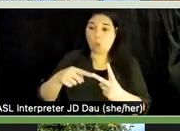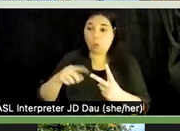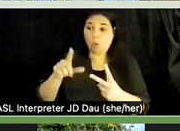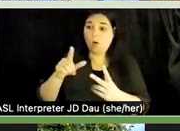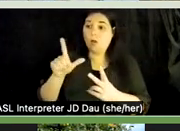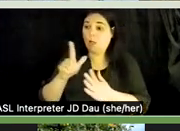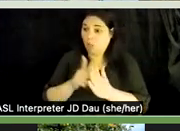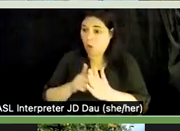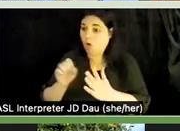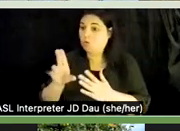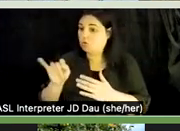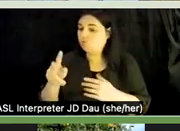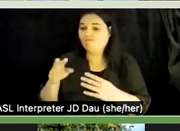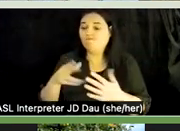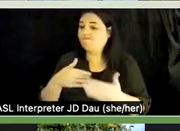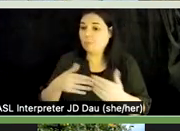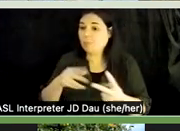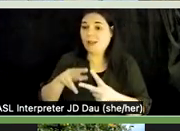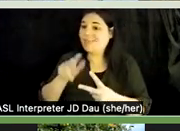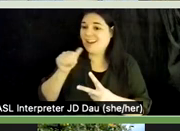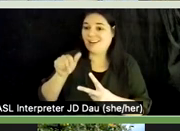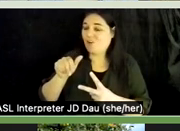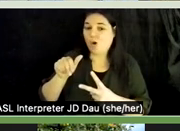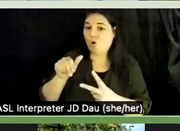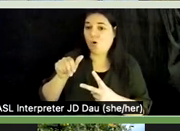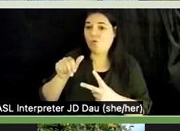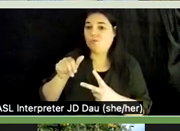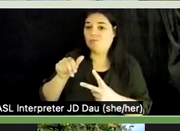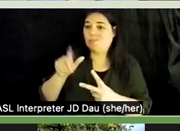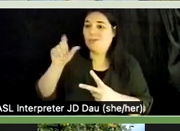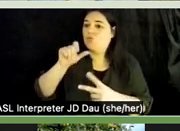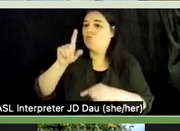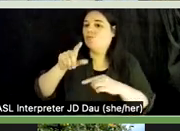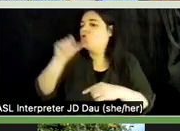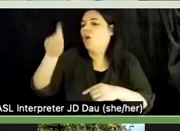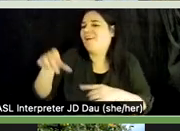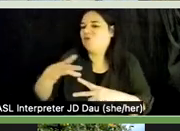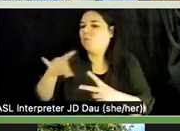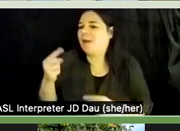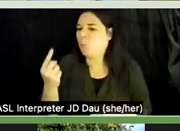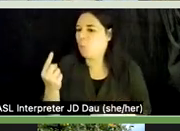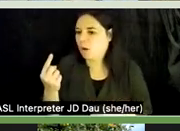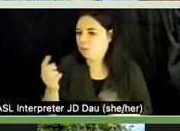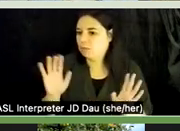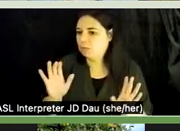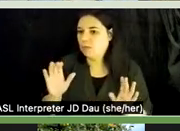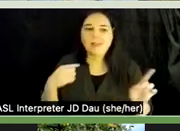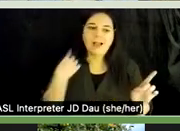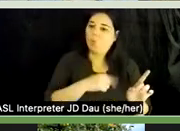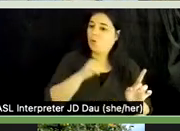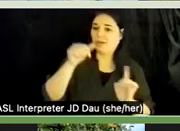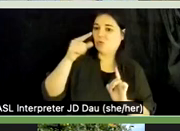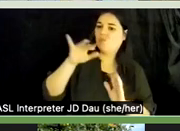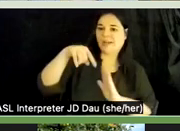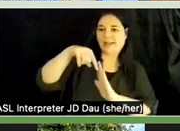mutually exclusive. We don't go into a lot of detail or any detail about how to file a lawsuit. That's where you would want to reach